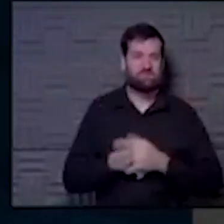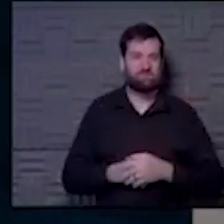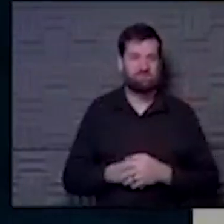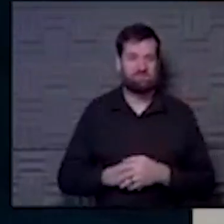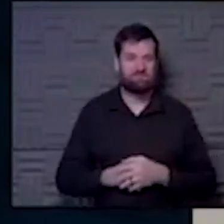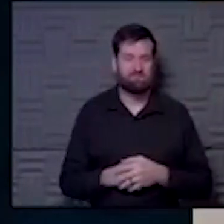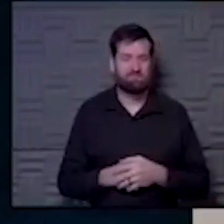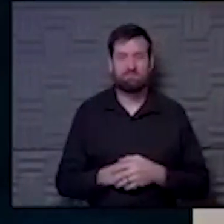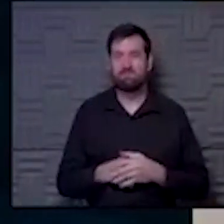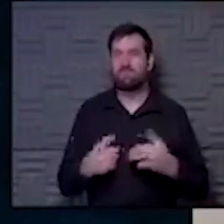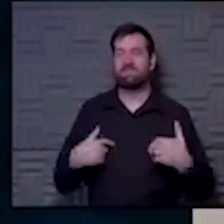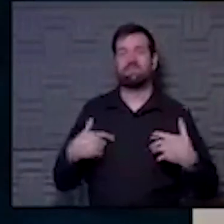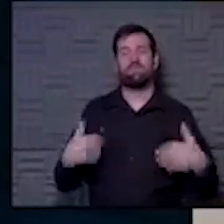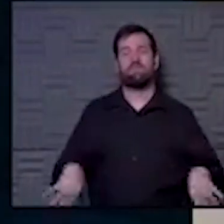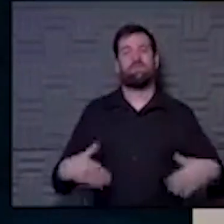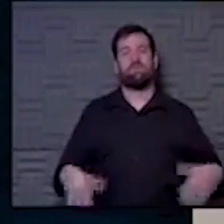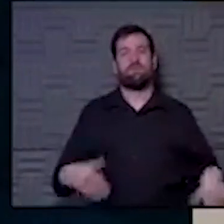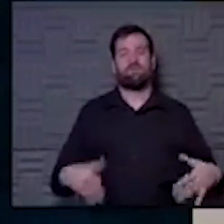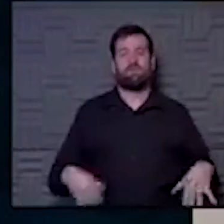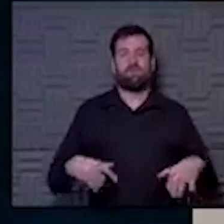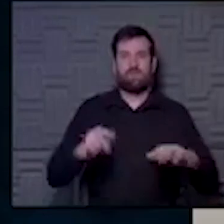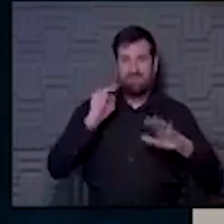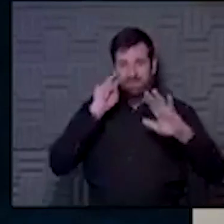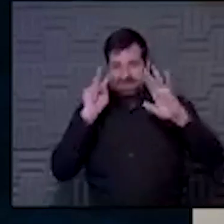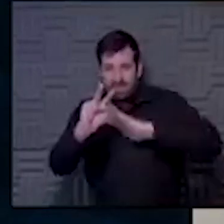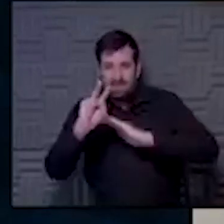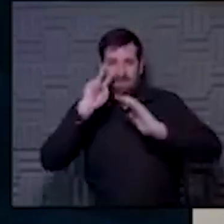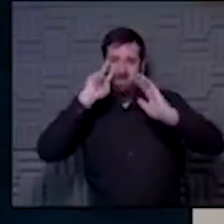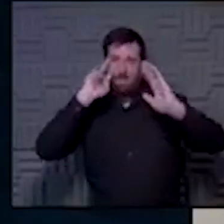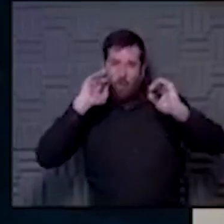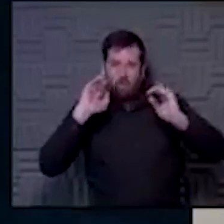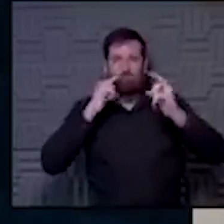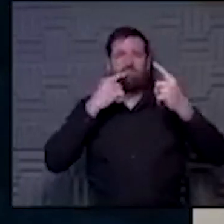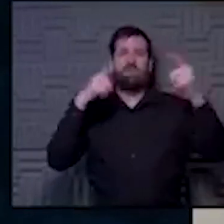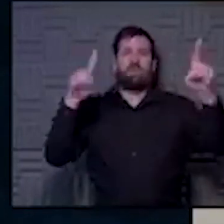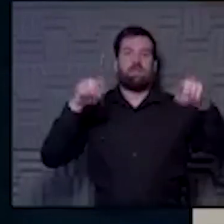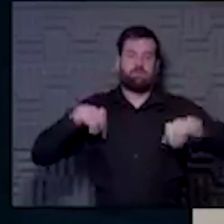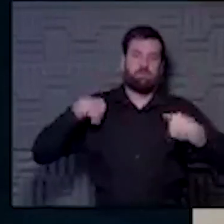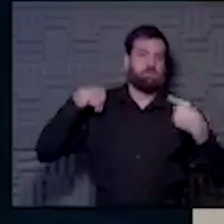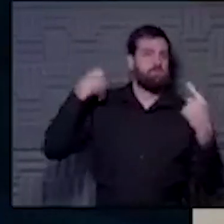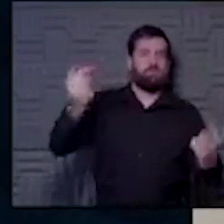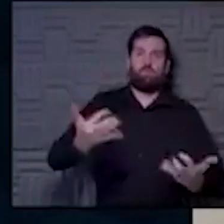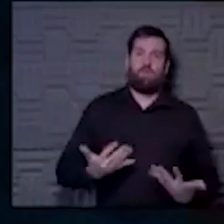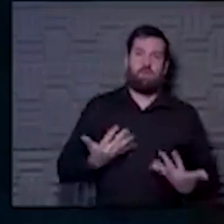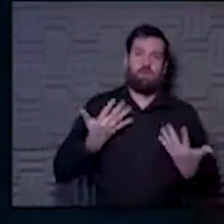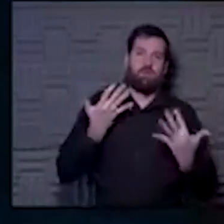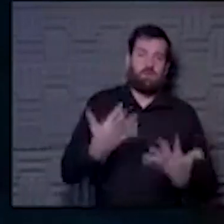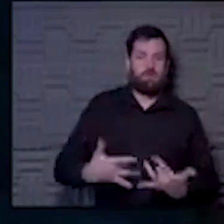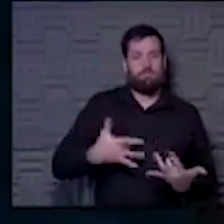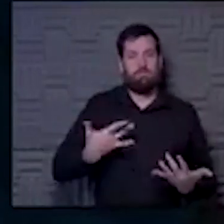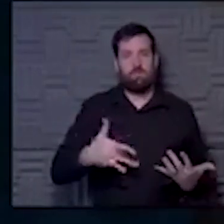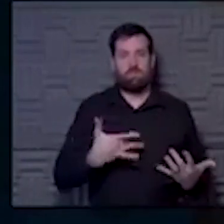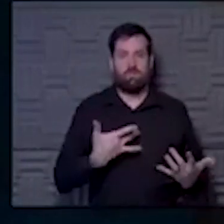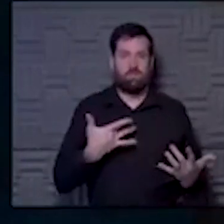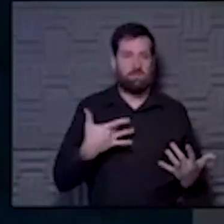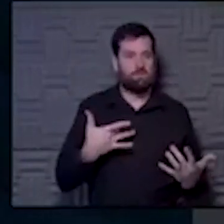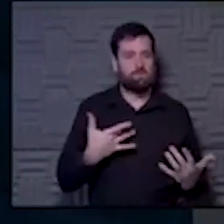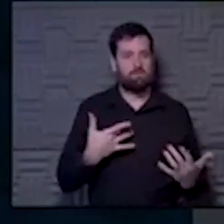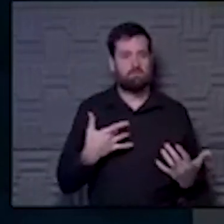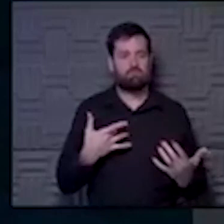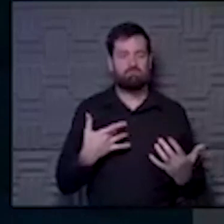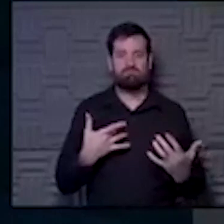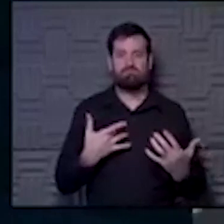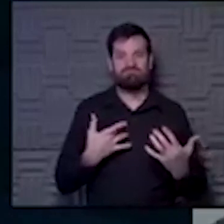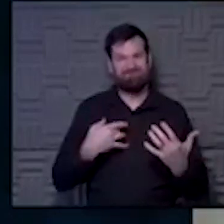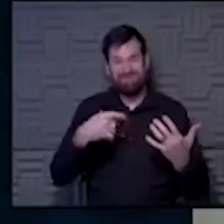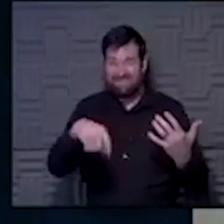It's surreal. This is like the glimmer of hope that we've waited months to feel and to have, and we